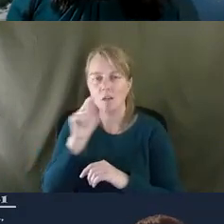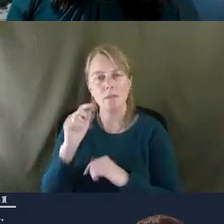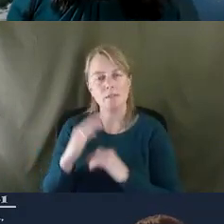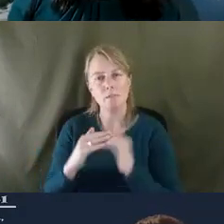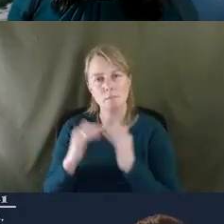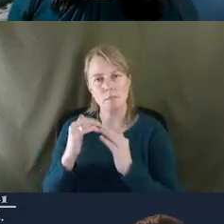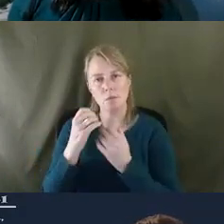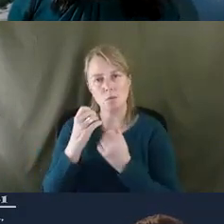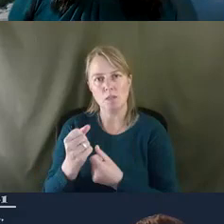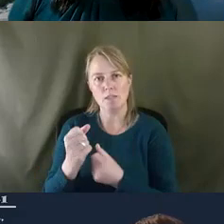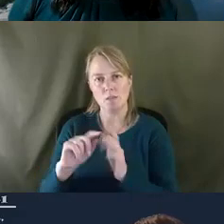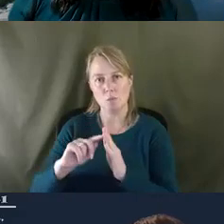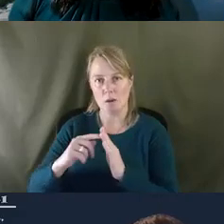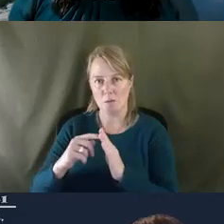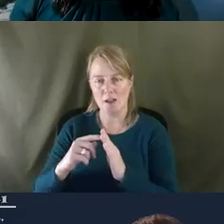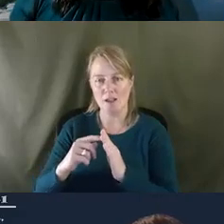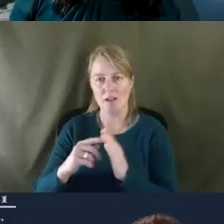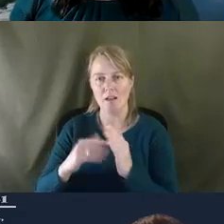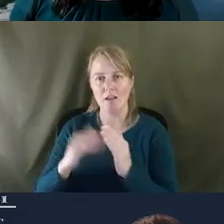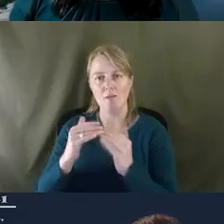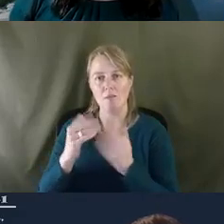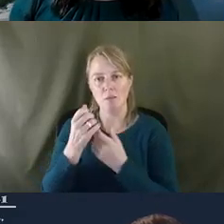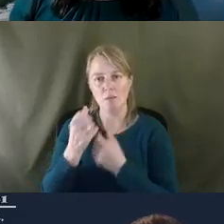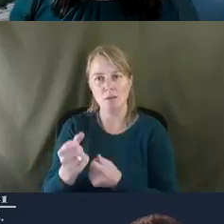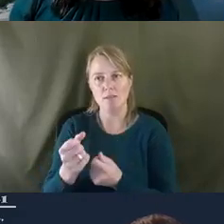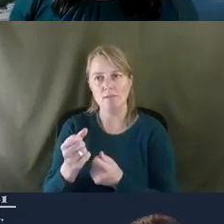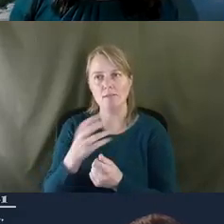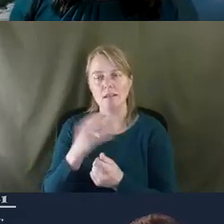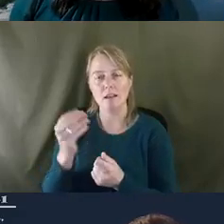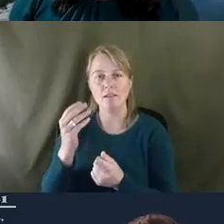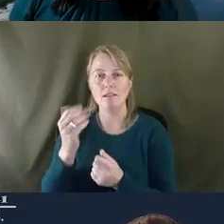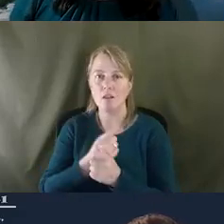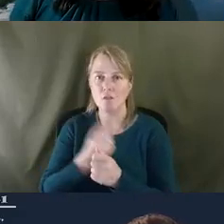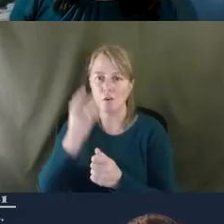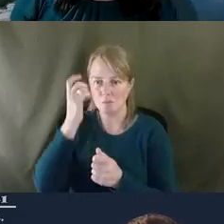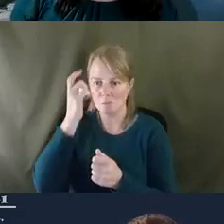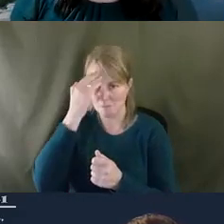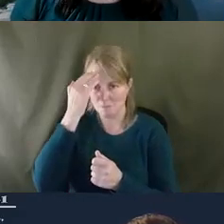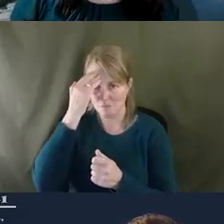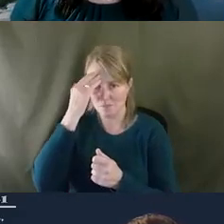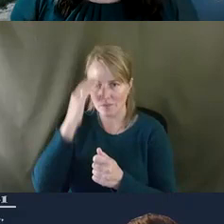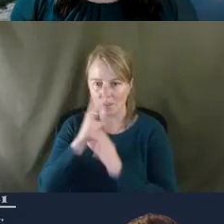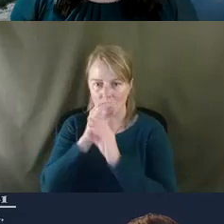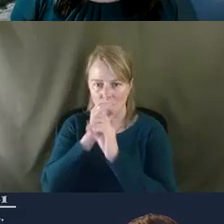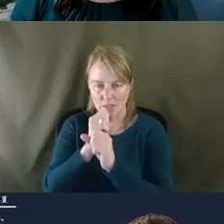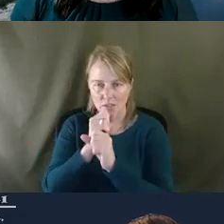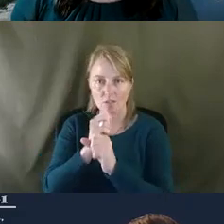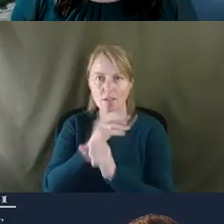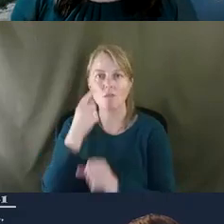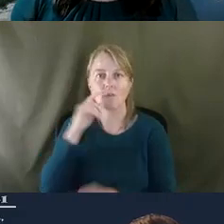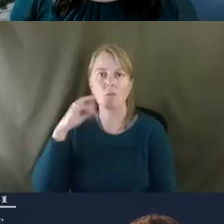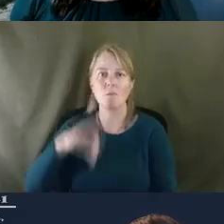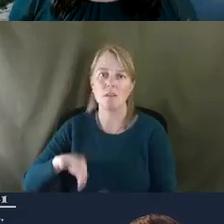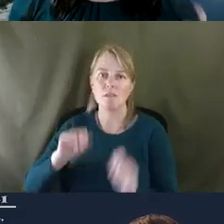trust right away, build a trust, make sure, everyone knows this is confidential and it's for the benefit of all